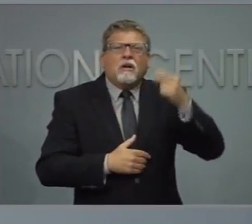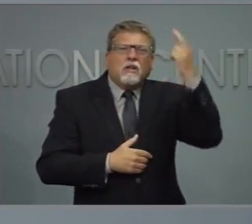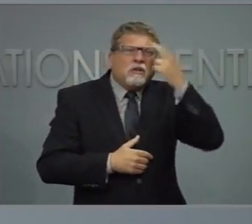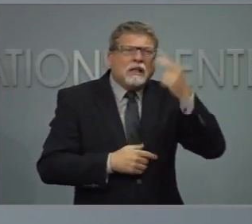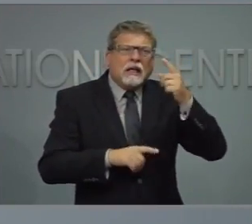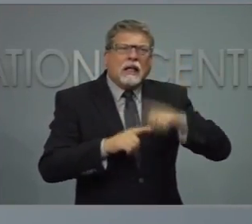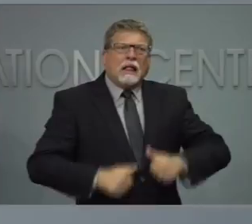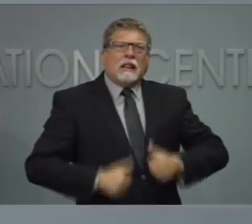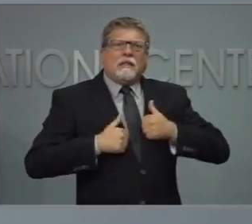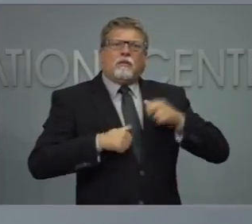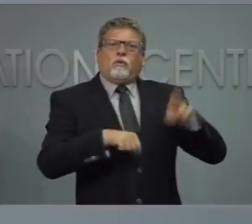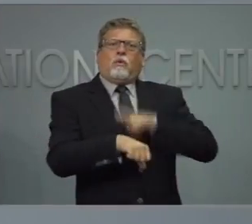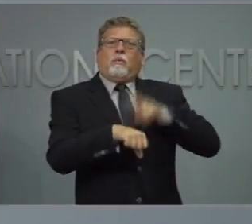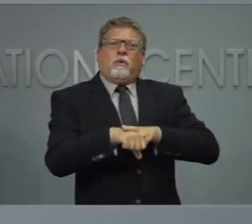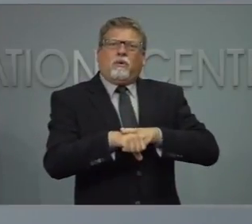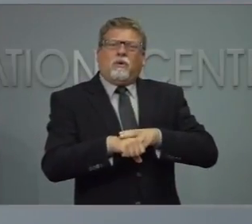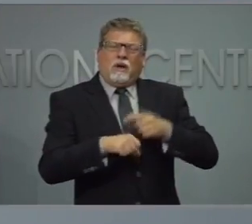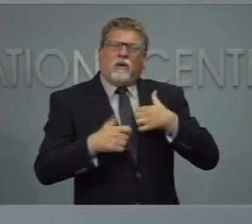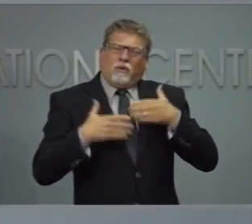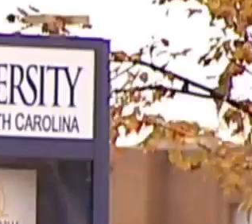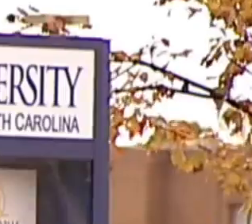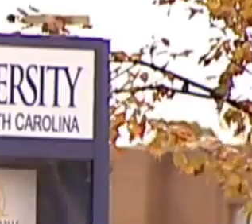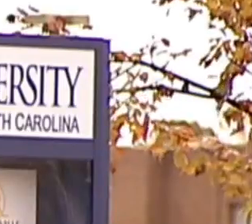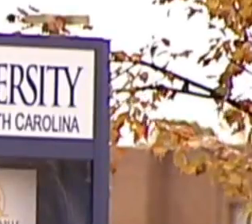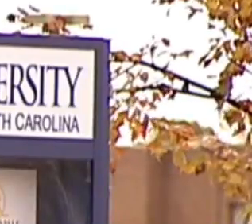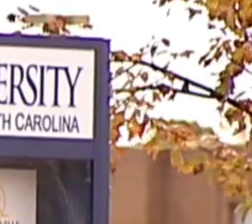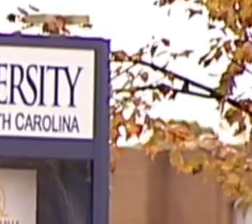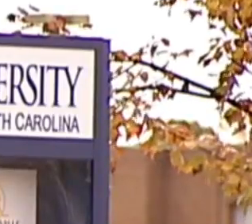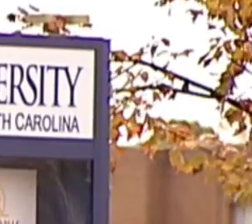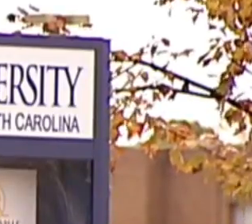their life normally. And she says she will use that